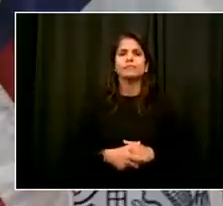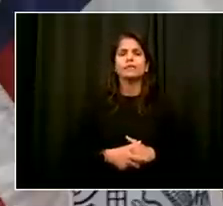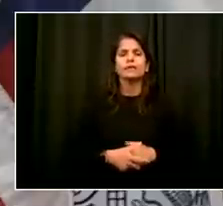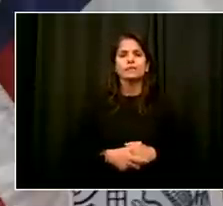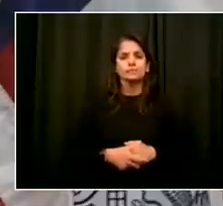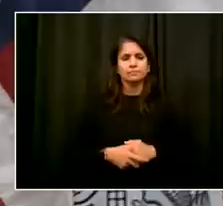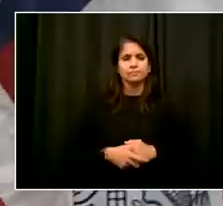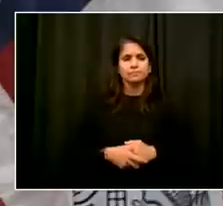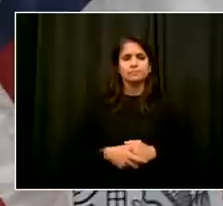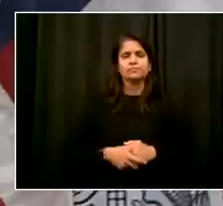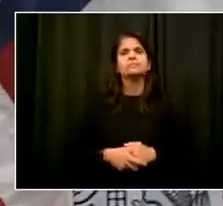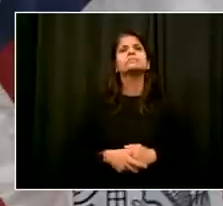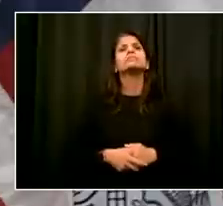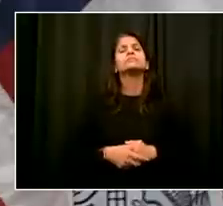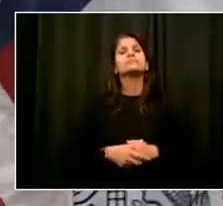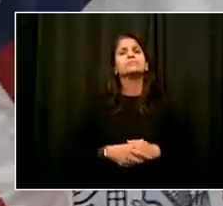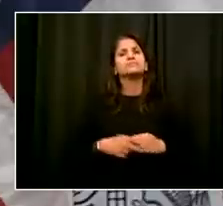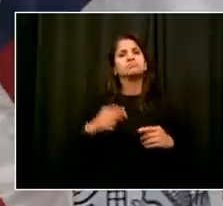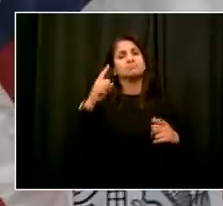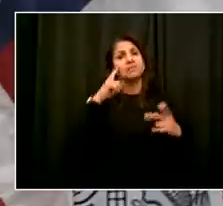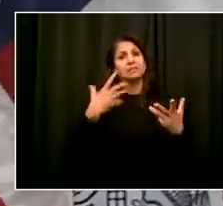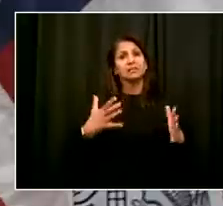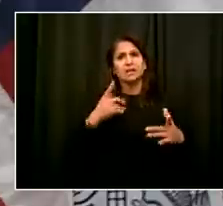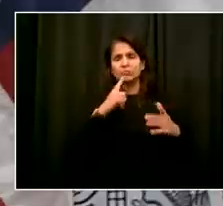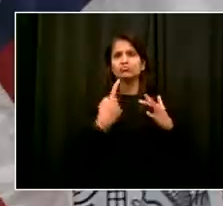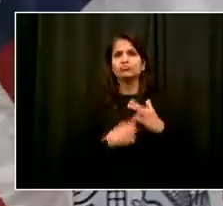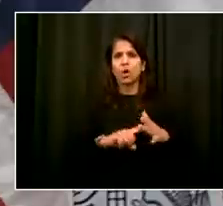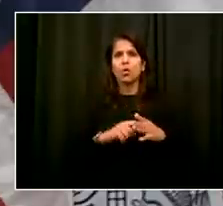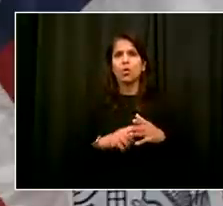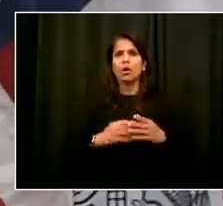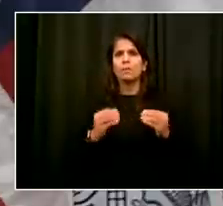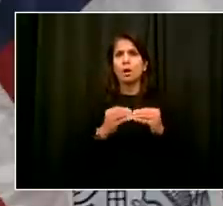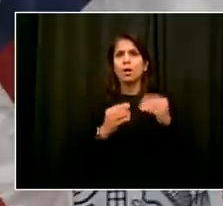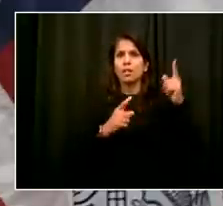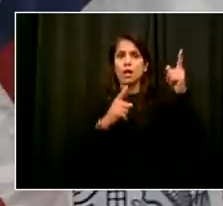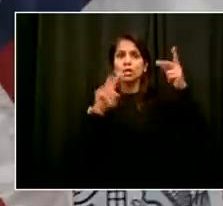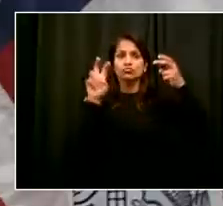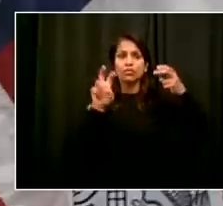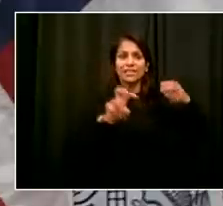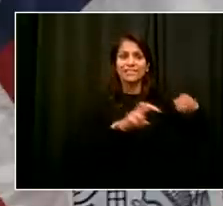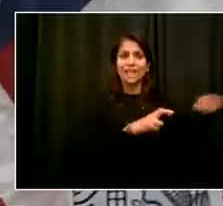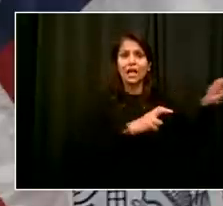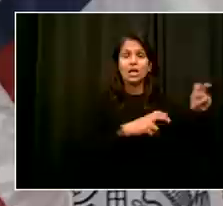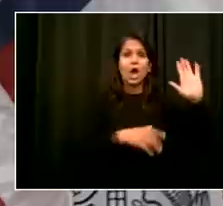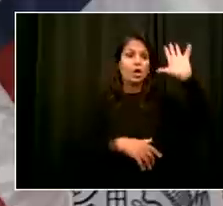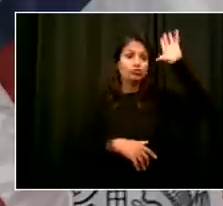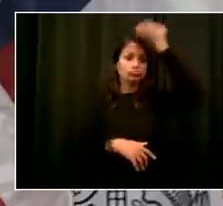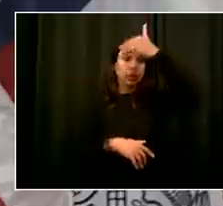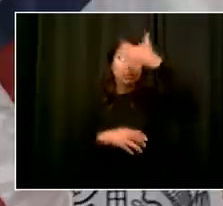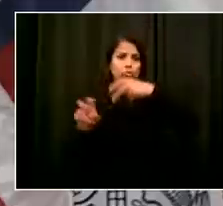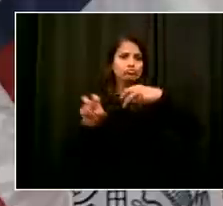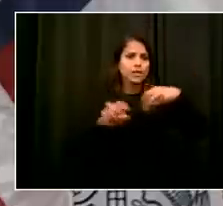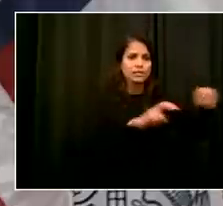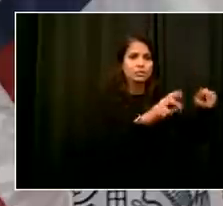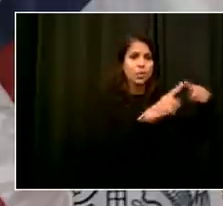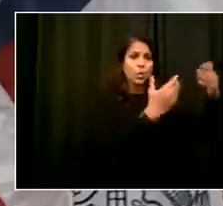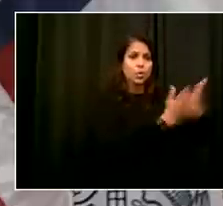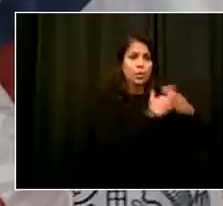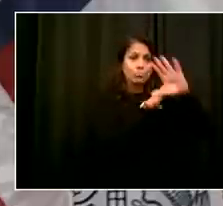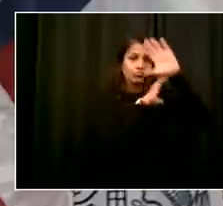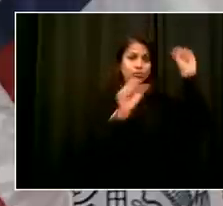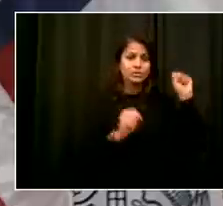starting to transition right now to the new administration and doing what is the right thing to serve people and not listening